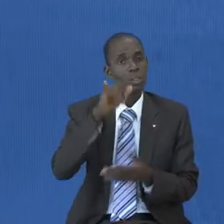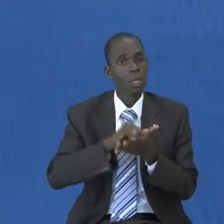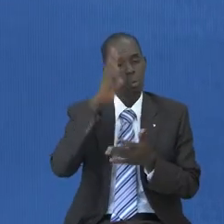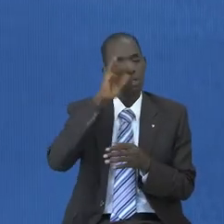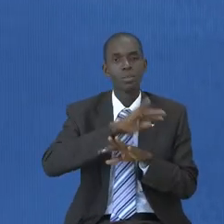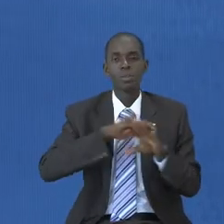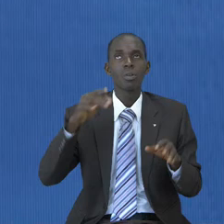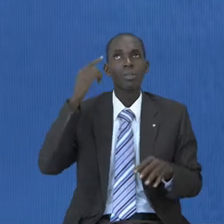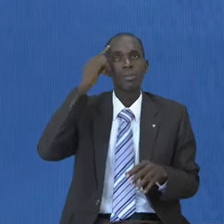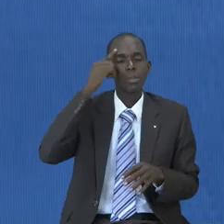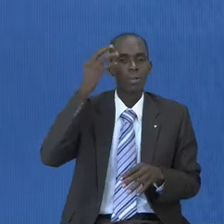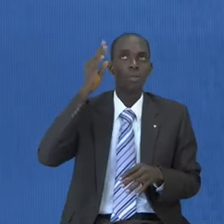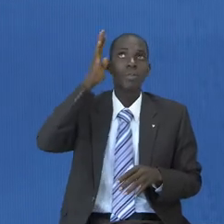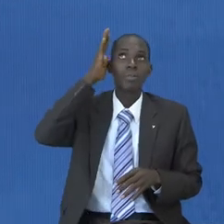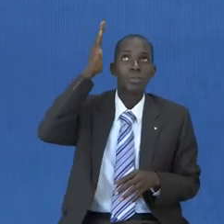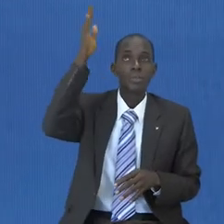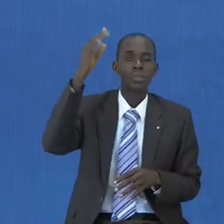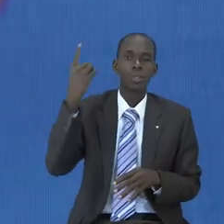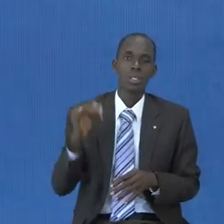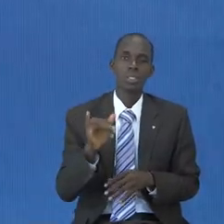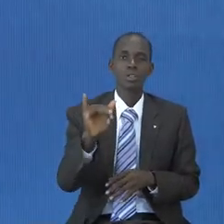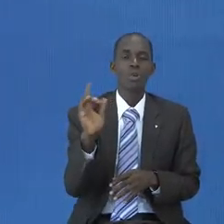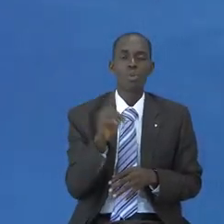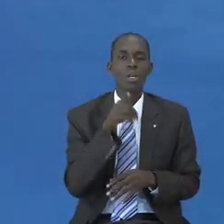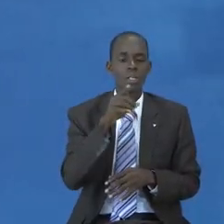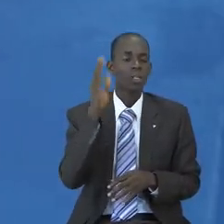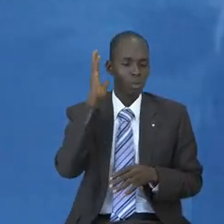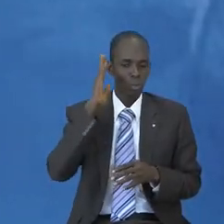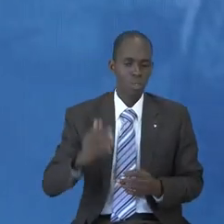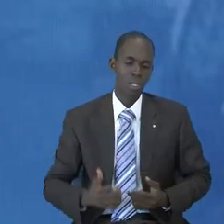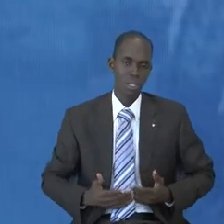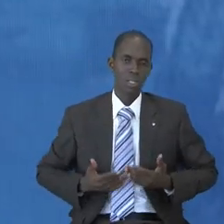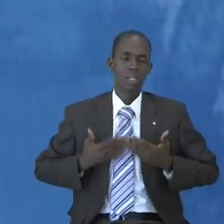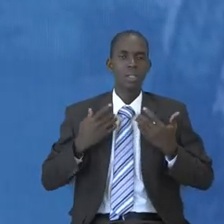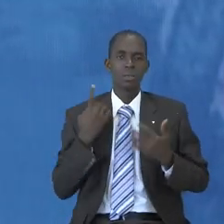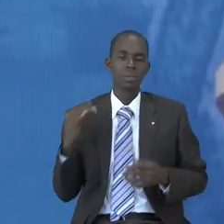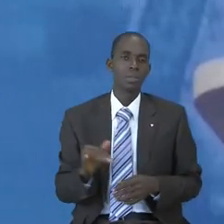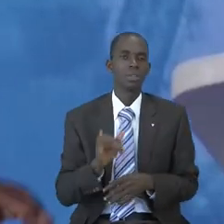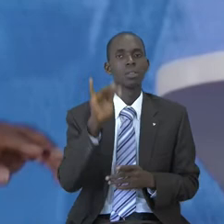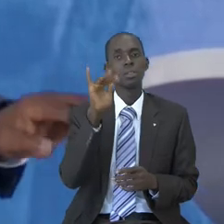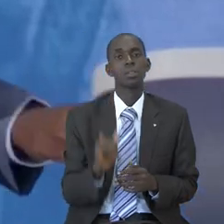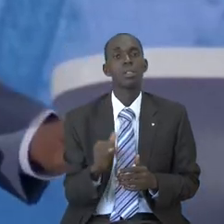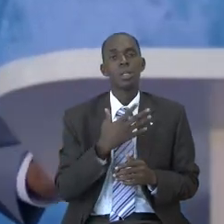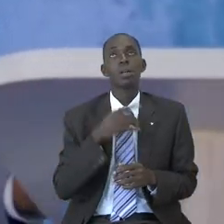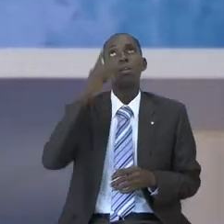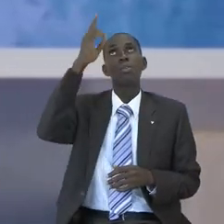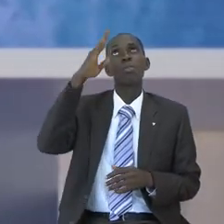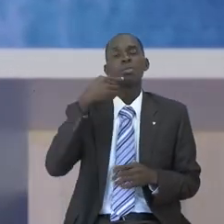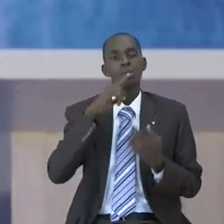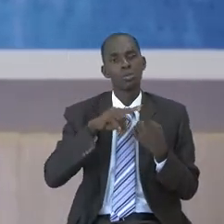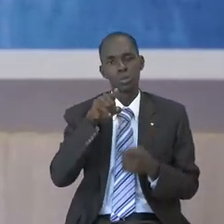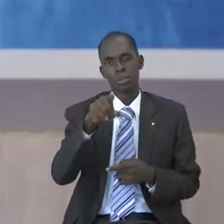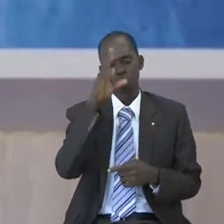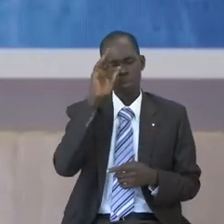of eternity, of where he will spend eternity. And God said unto him, thou